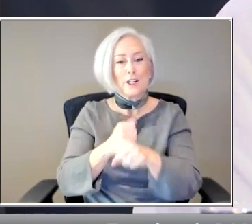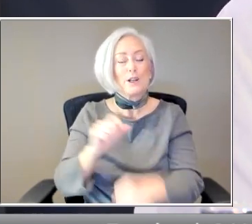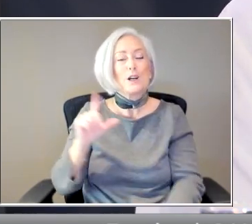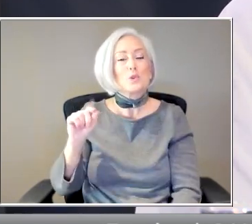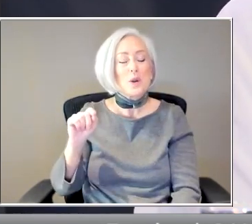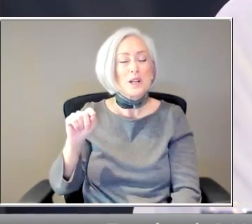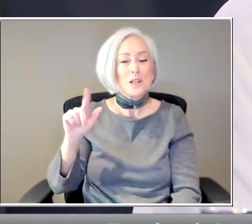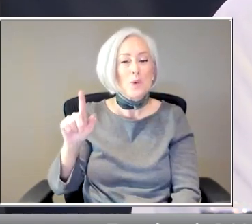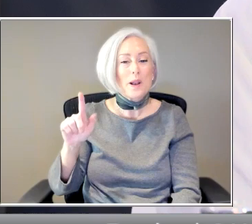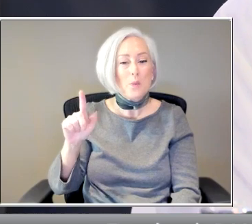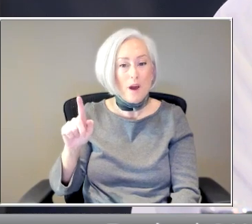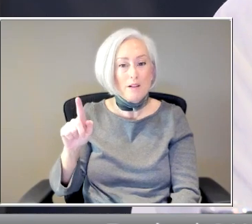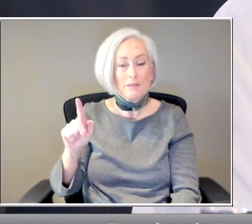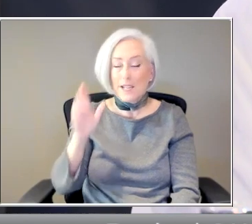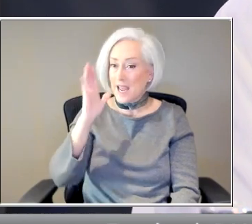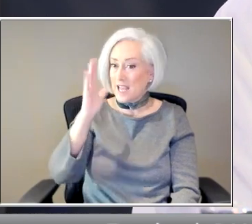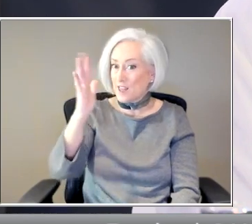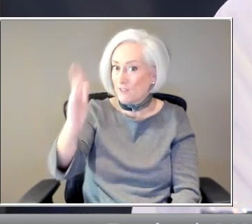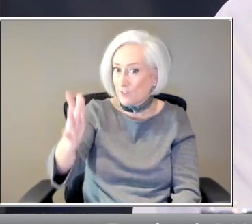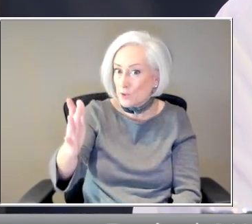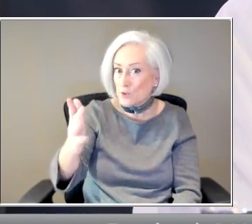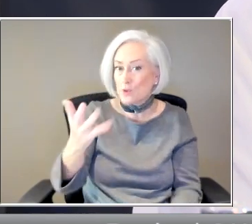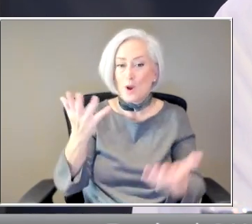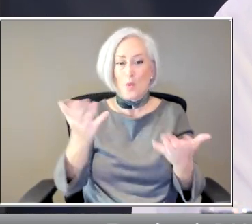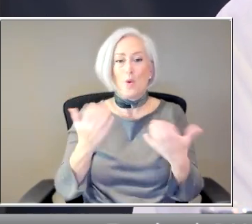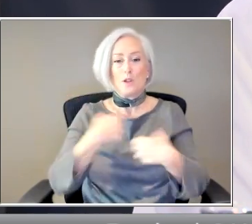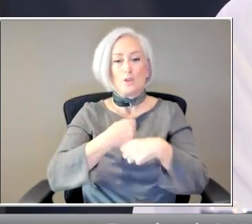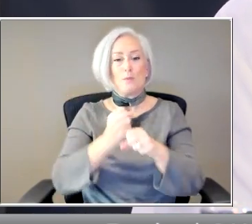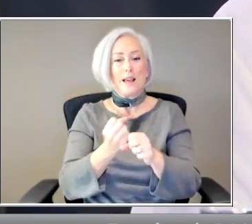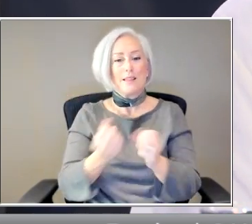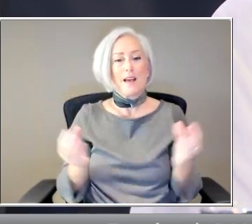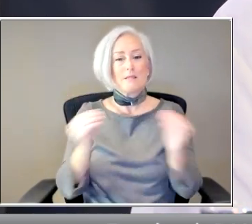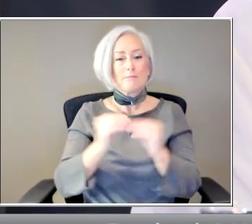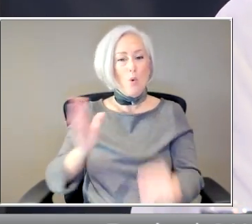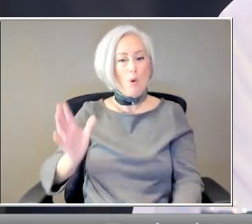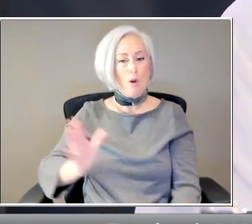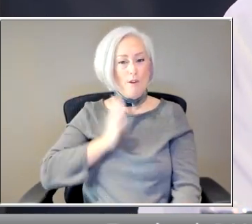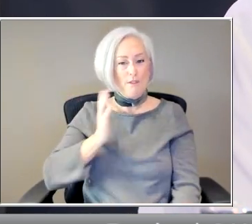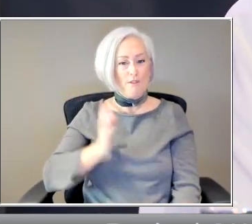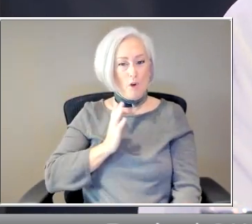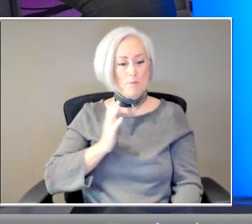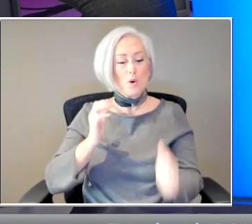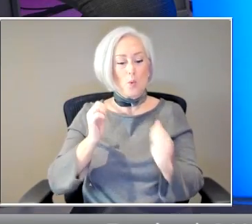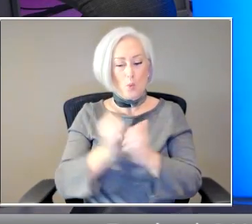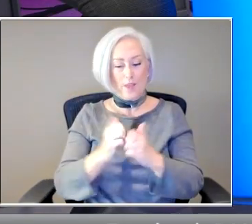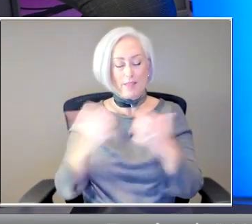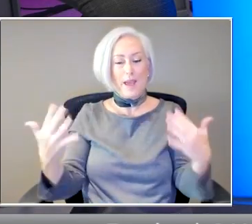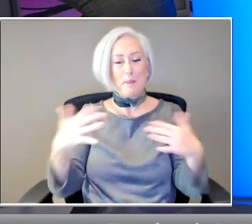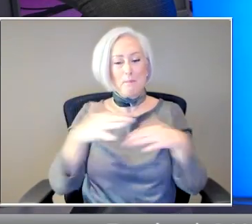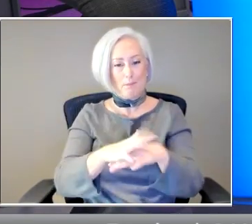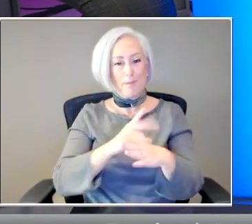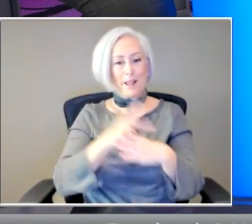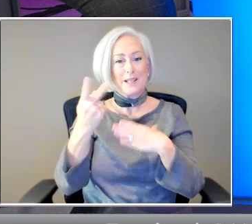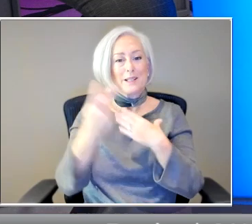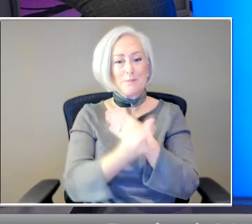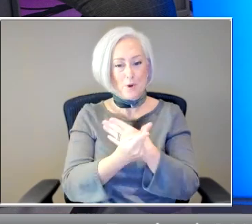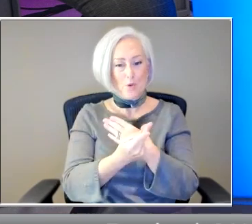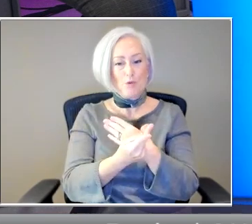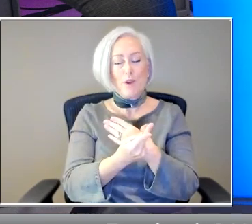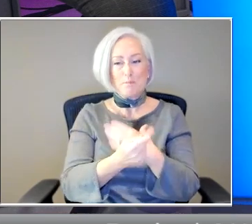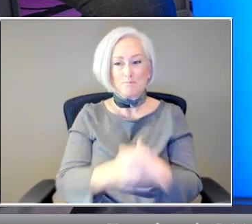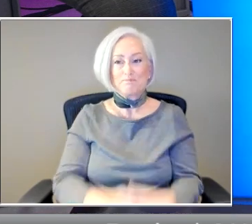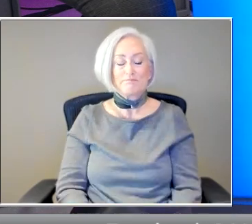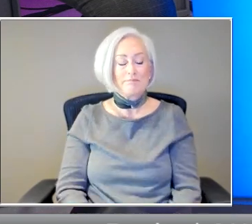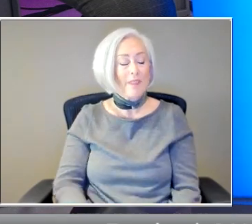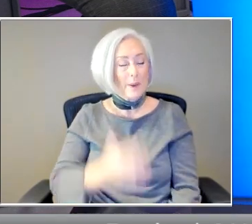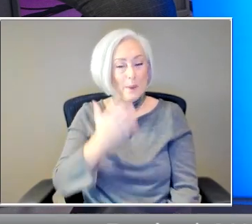it very formal, this blending with an accredited congenital program. Well, it's pretty fascinating, the teamwork that we see. And we